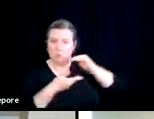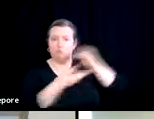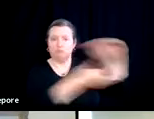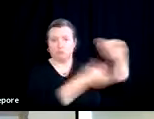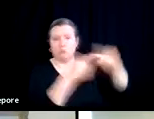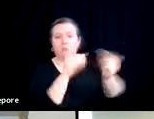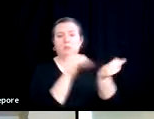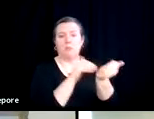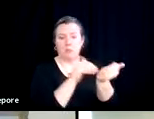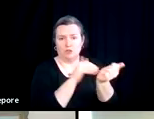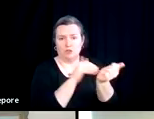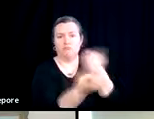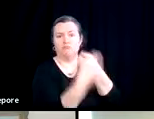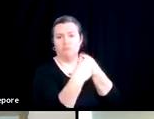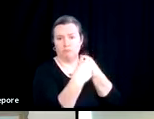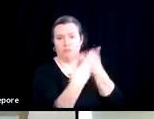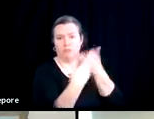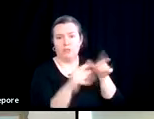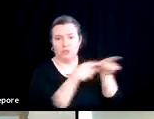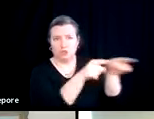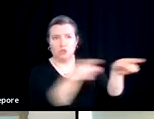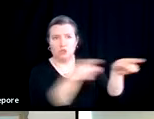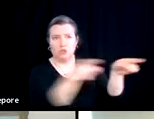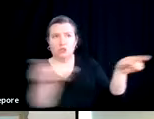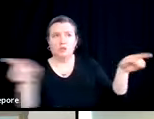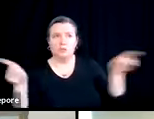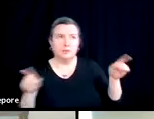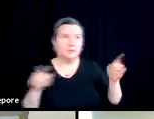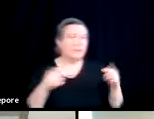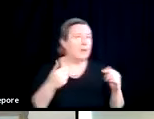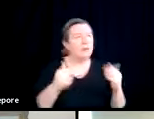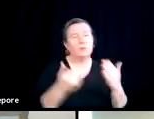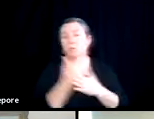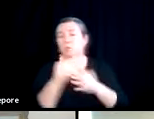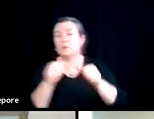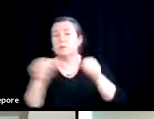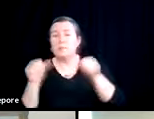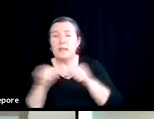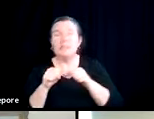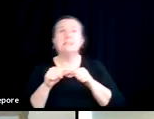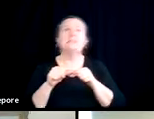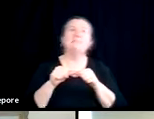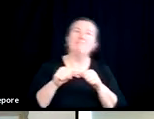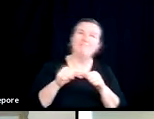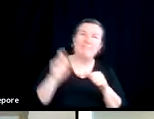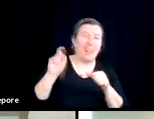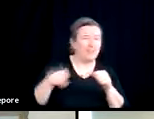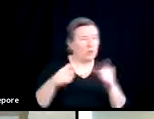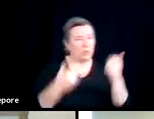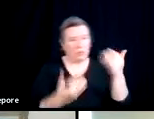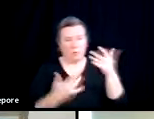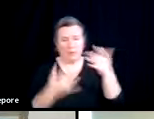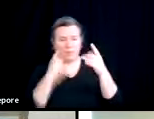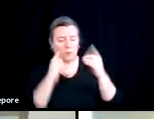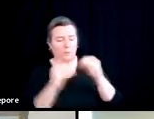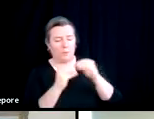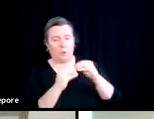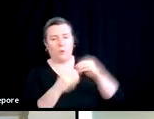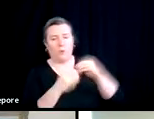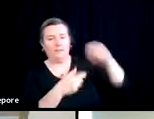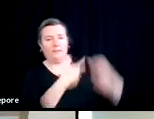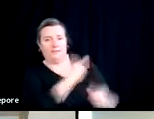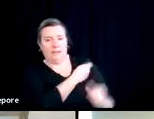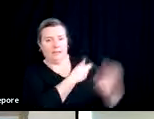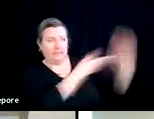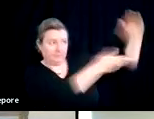We'll use any appropriate site when we have the vaccine. Right now, the sites that we have are the